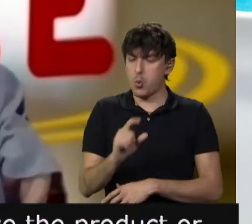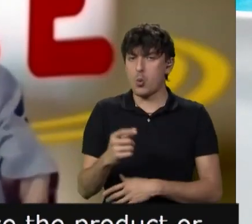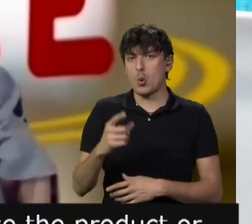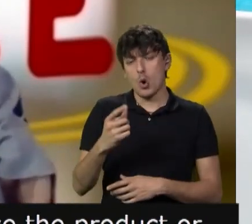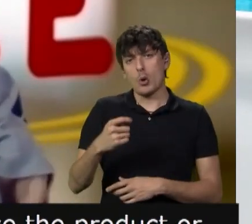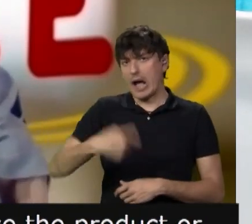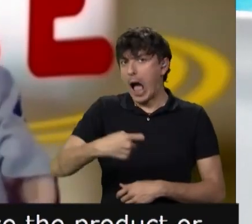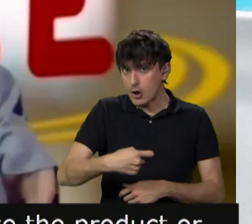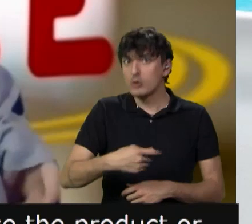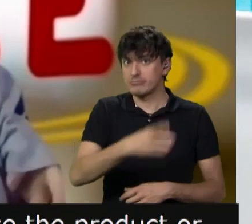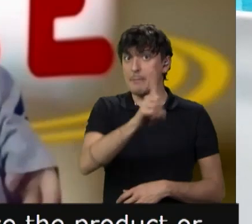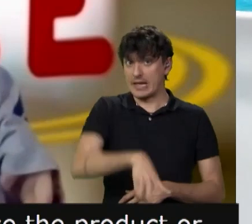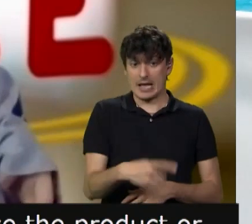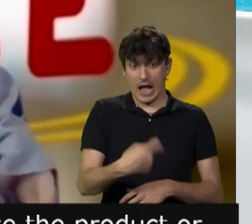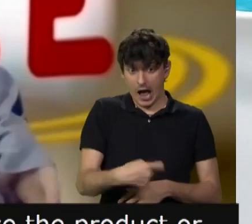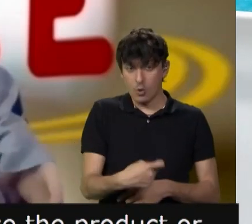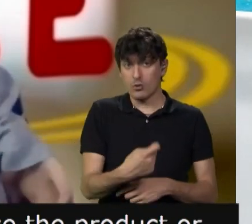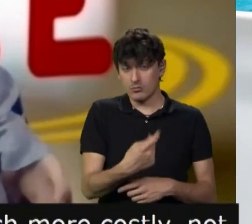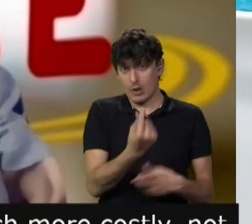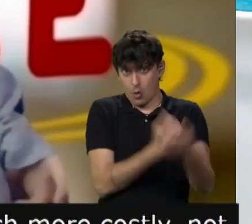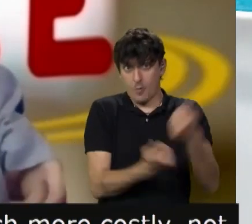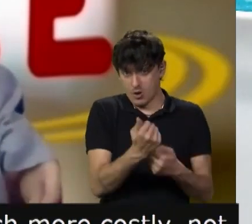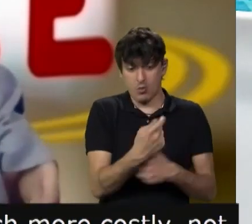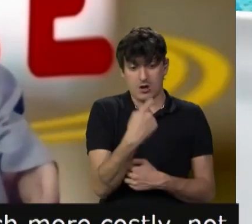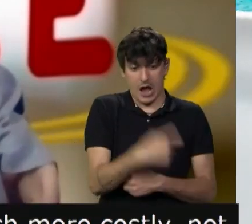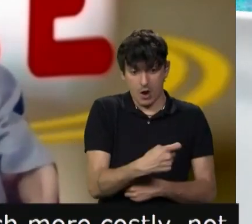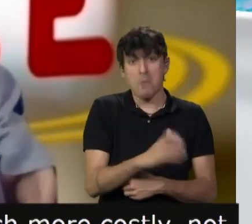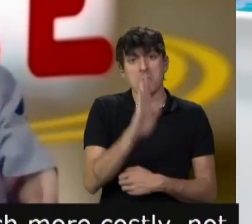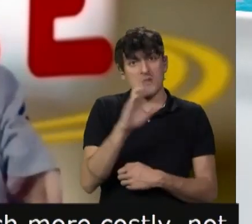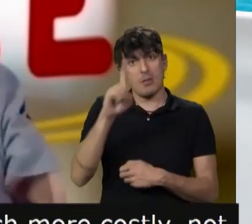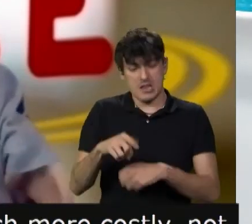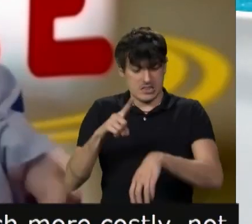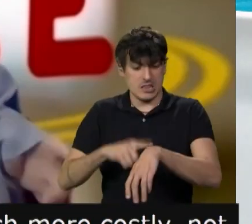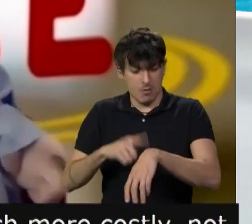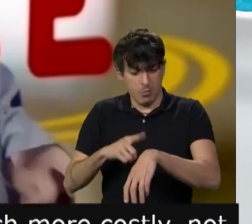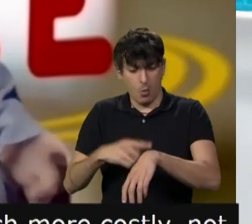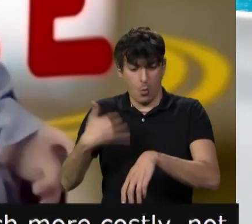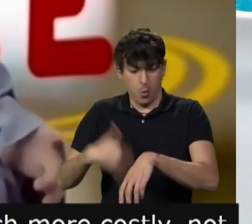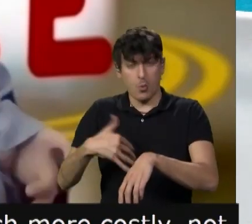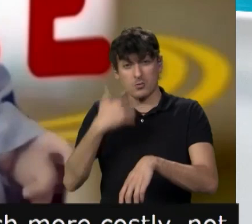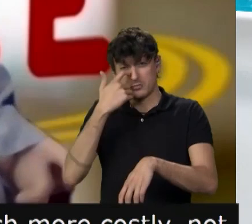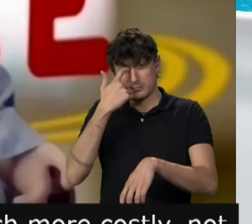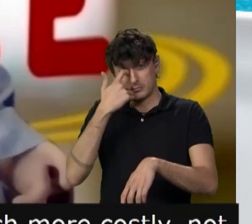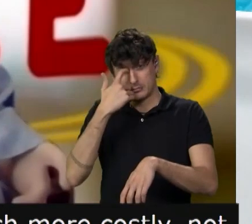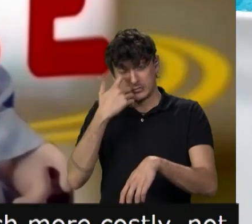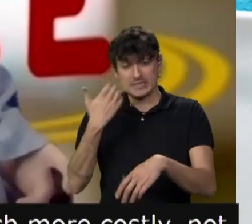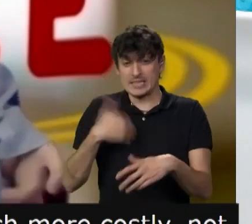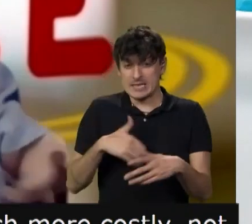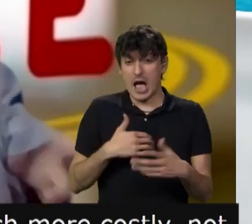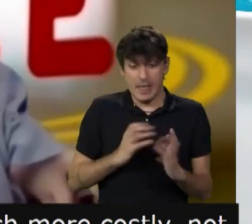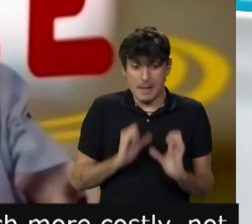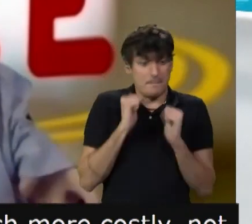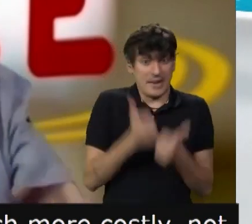only in economic terms, but also in time, in terms of time. It's not the same